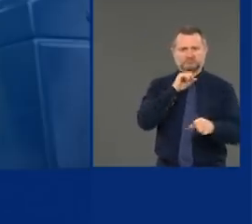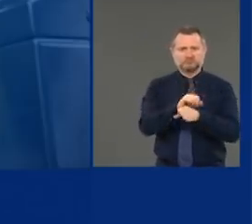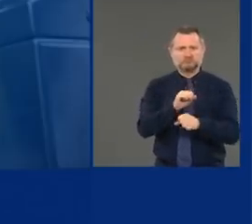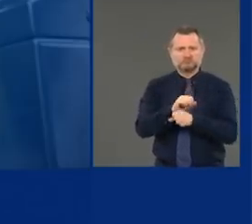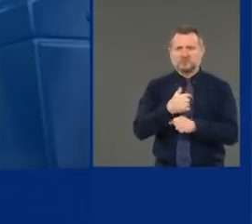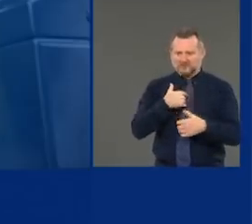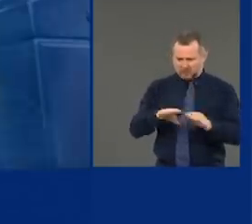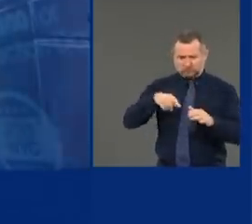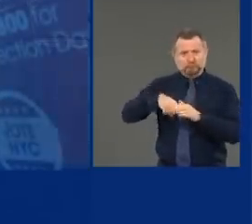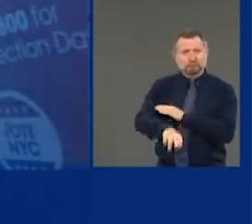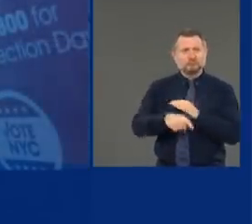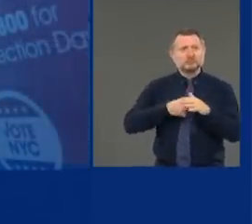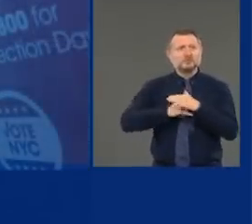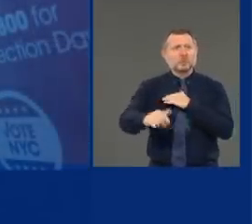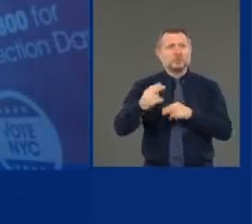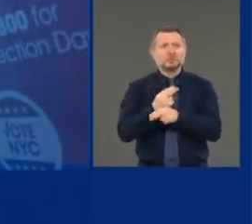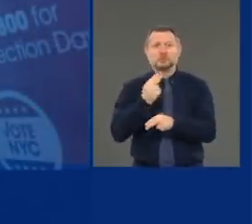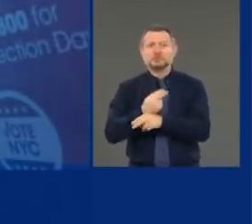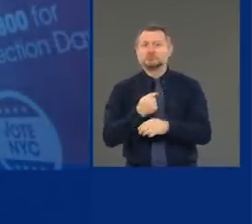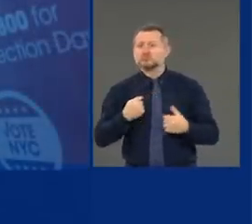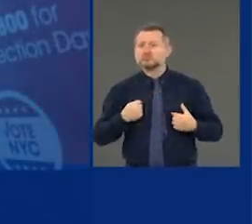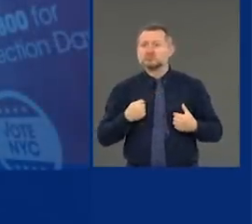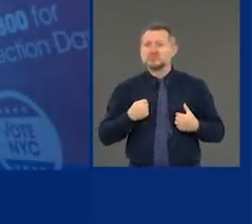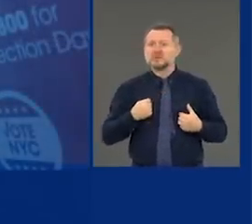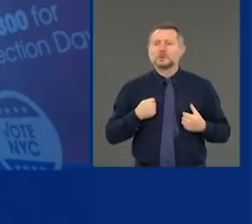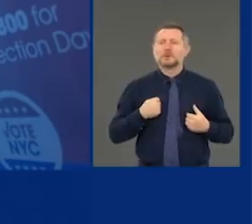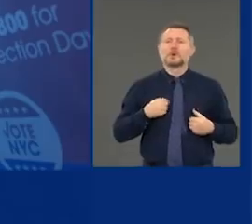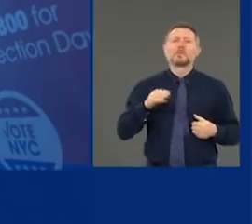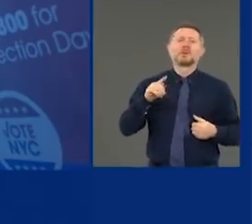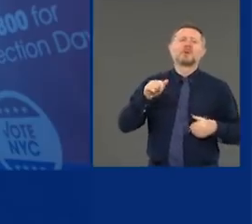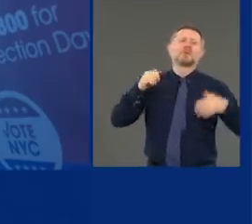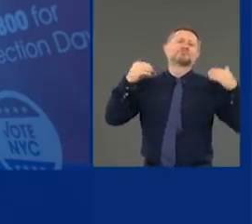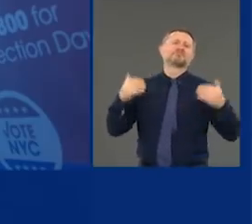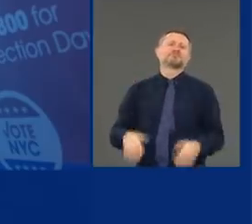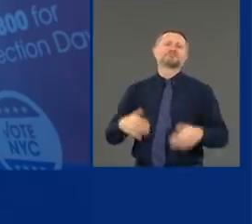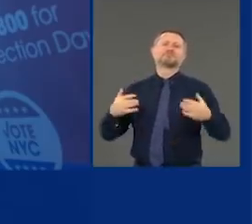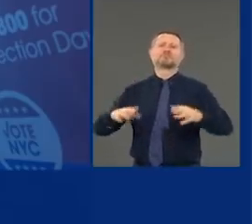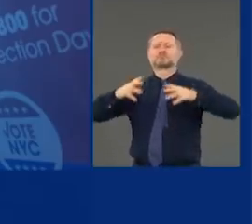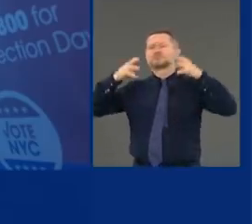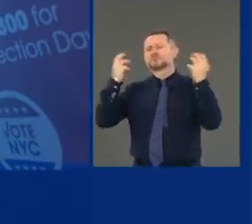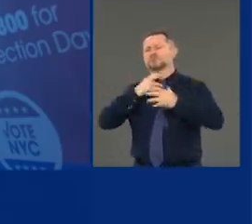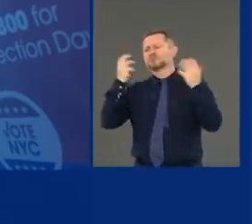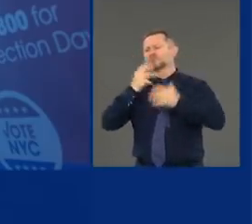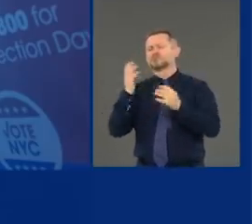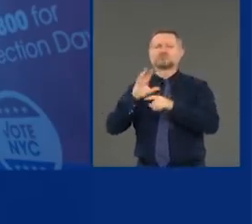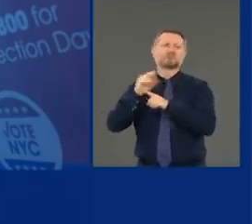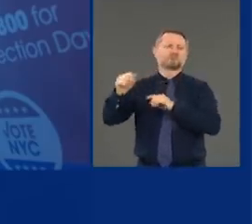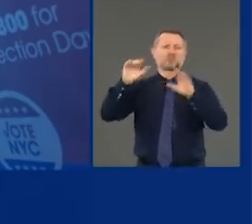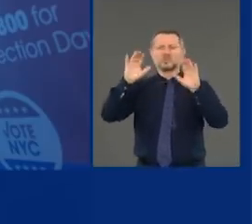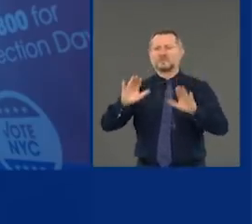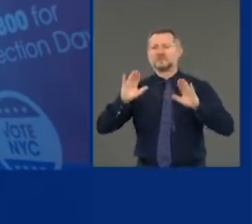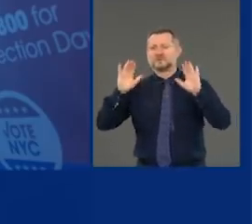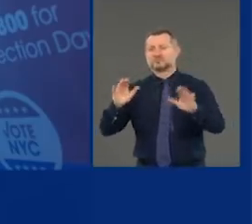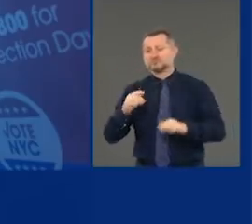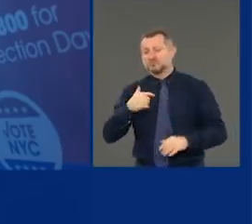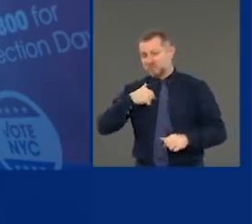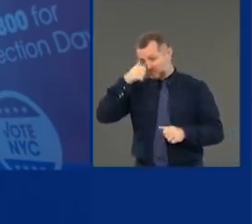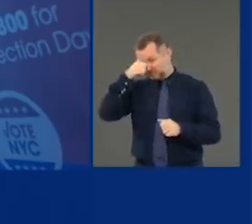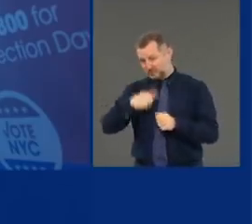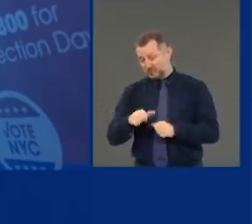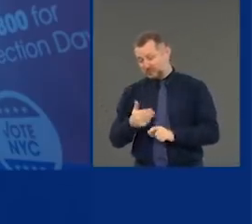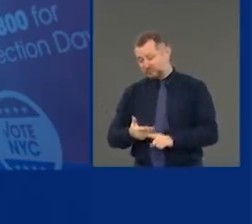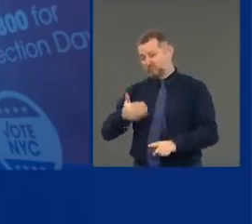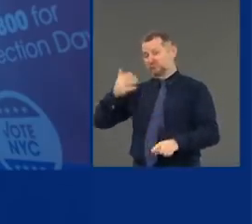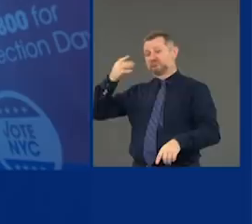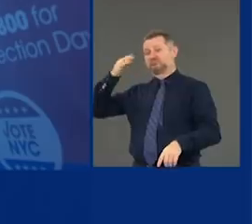The MTA has done phenomenal work. I'm old enough to remember